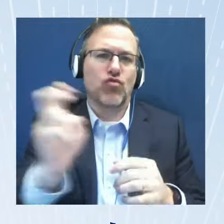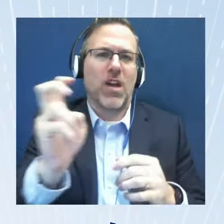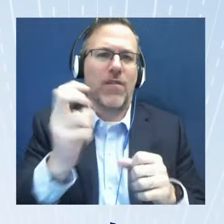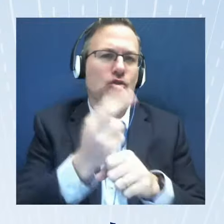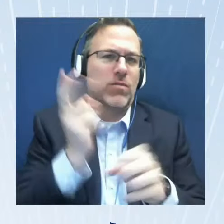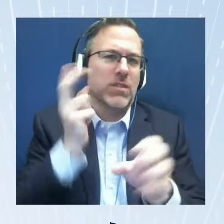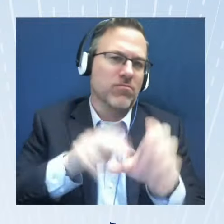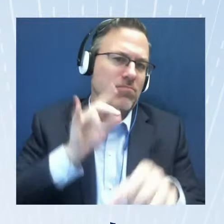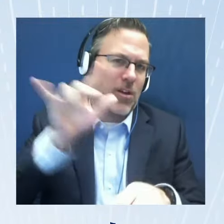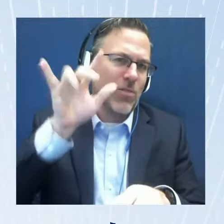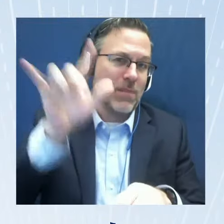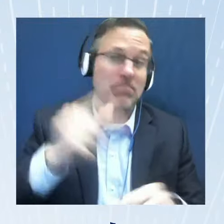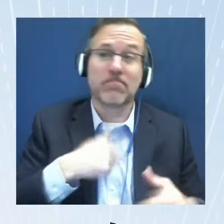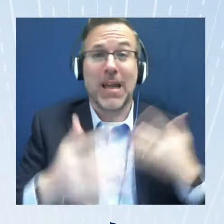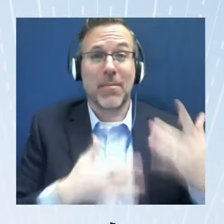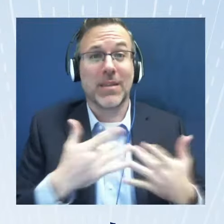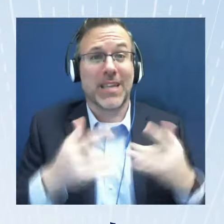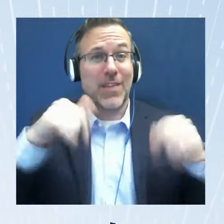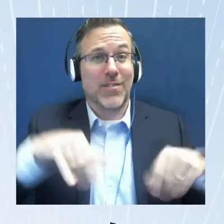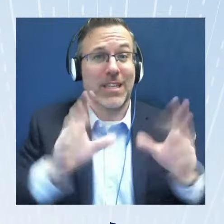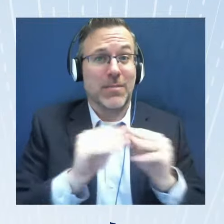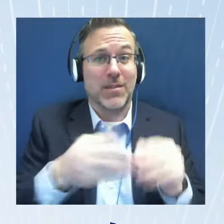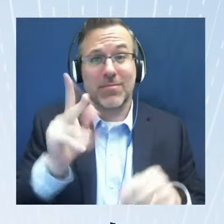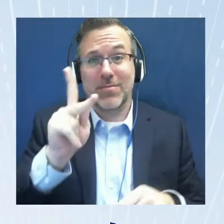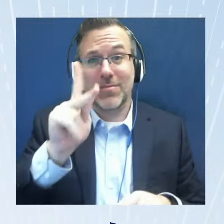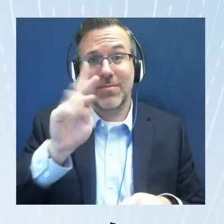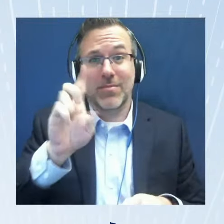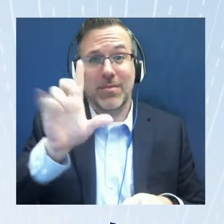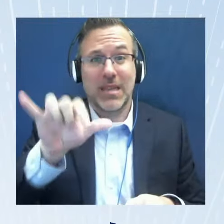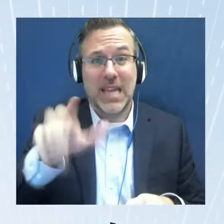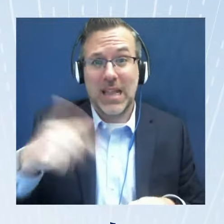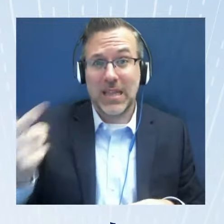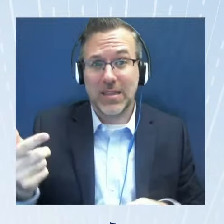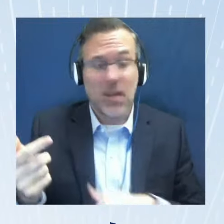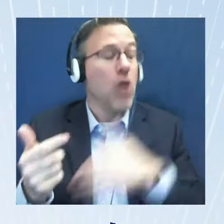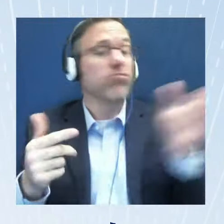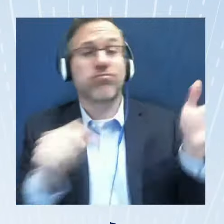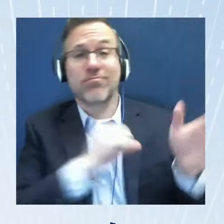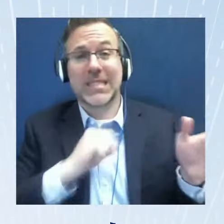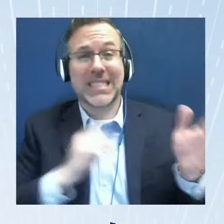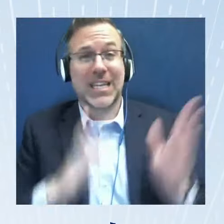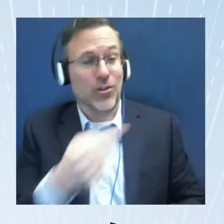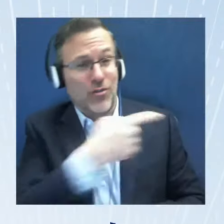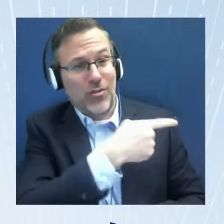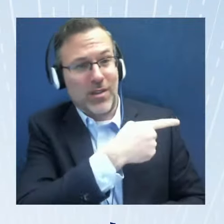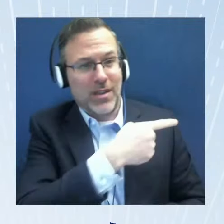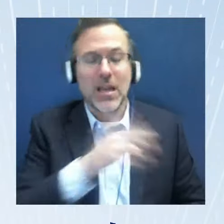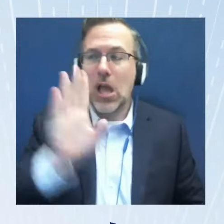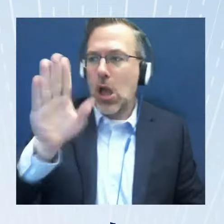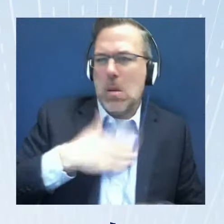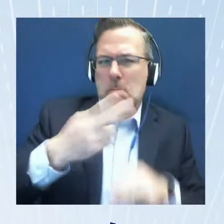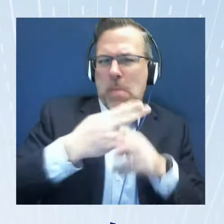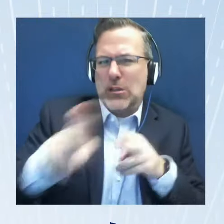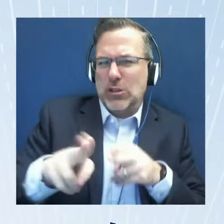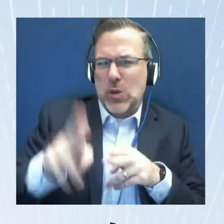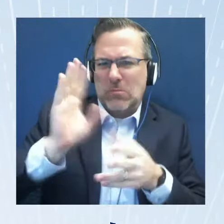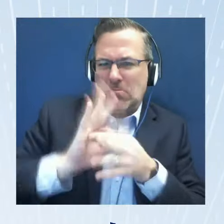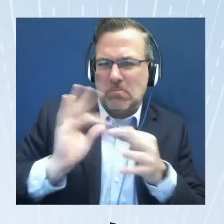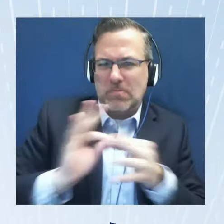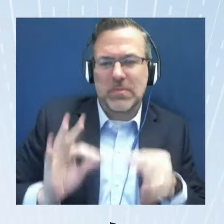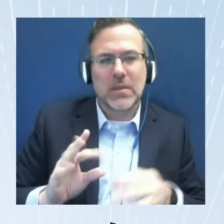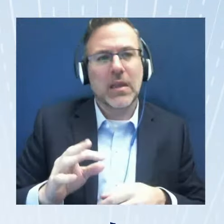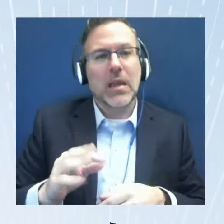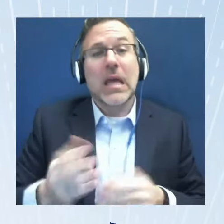really excited for our conversation. Kelly, over to you. Sorry, Yeah. Senator. No, it's okay. I'm going to keep mine short. I got a couple of sentences, which is to